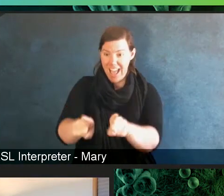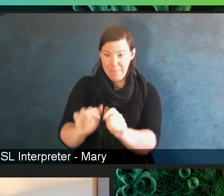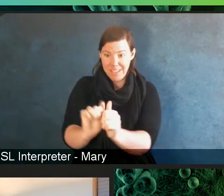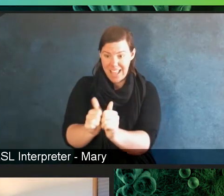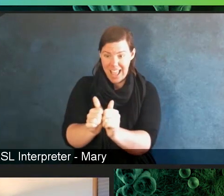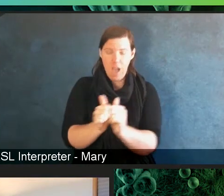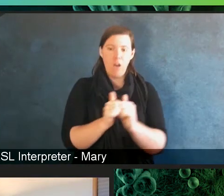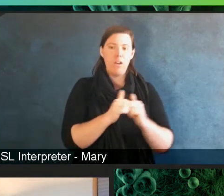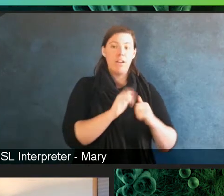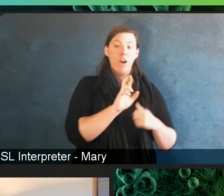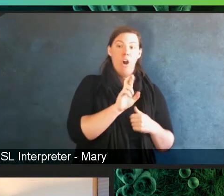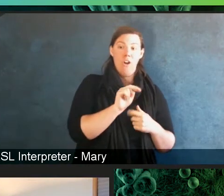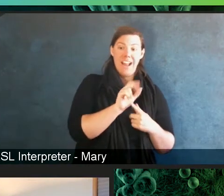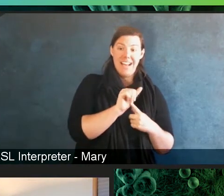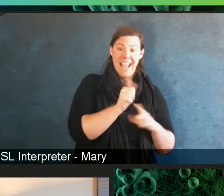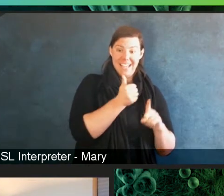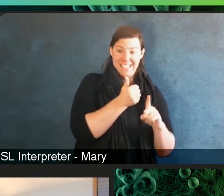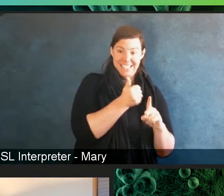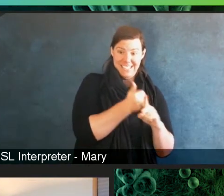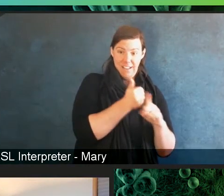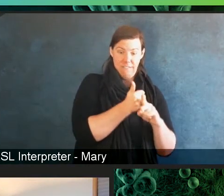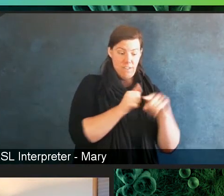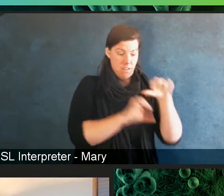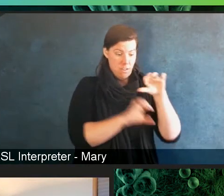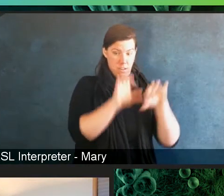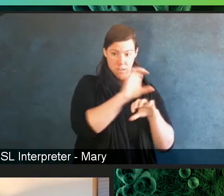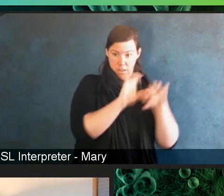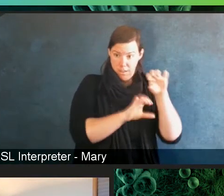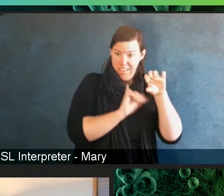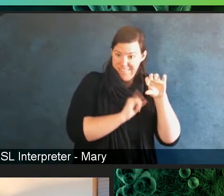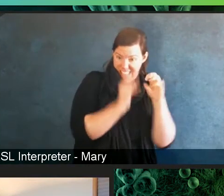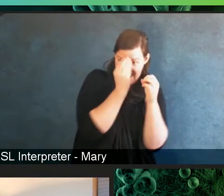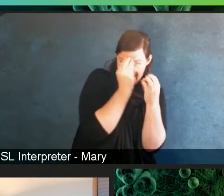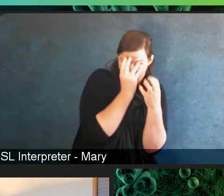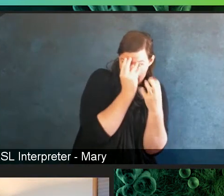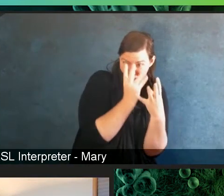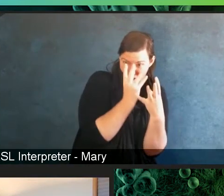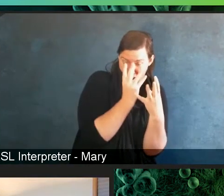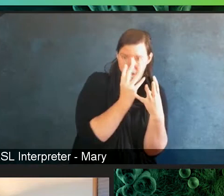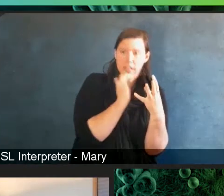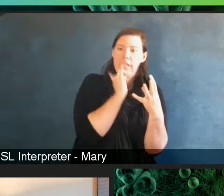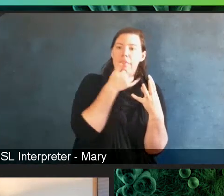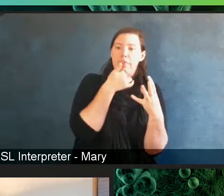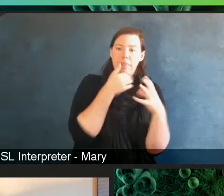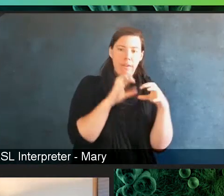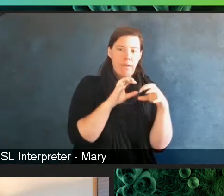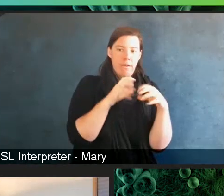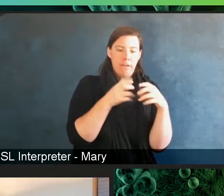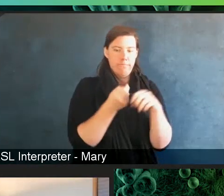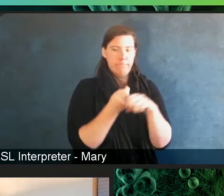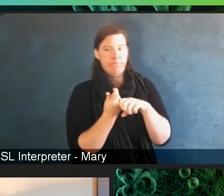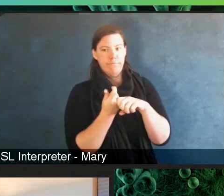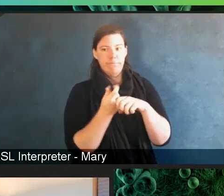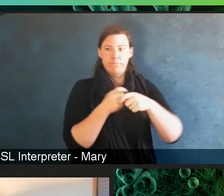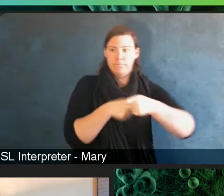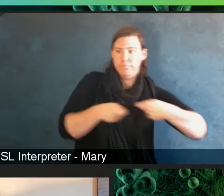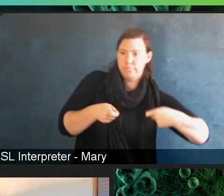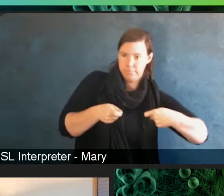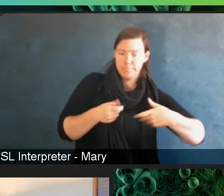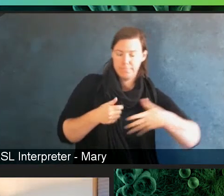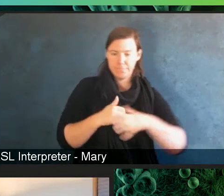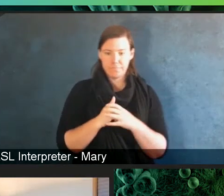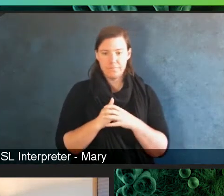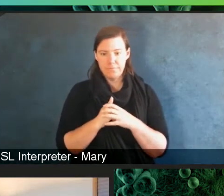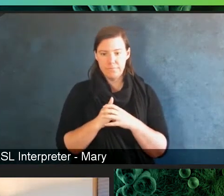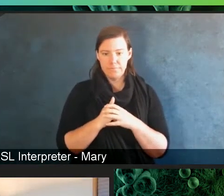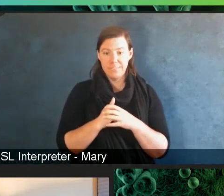of the things that's most interesting and mysterious is there's some disorders such as myelodysplastic syndromes or other leukemias that carry the